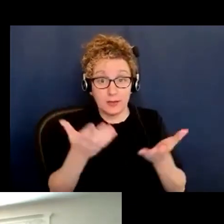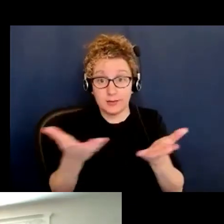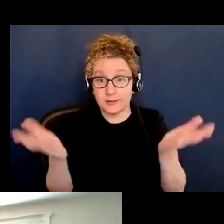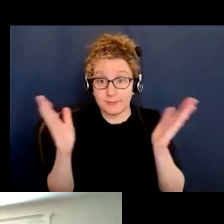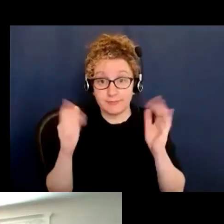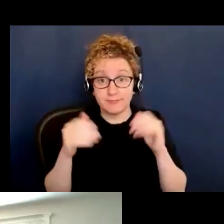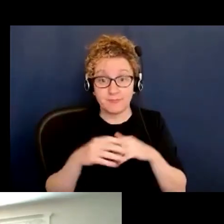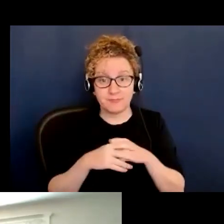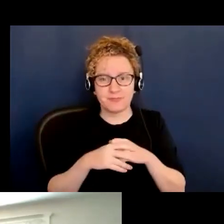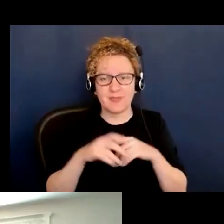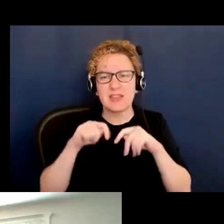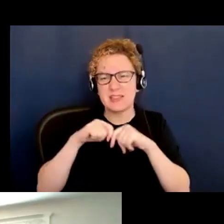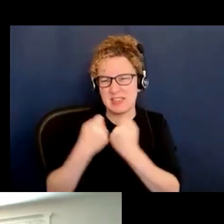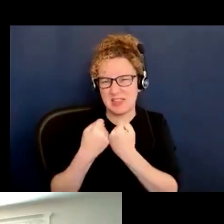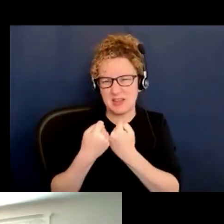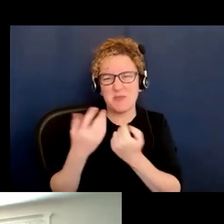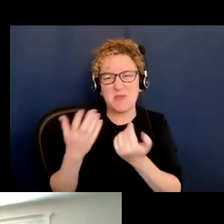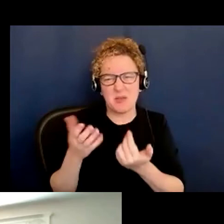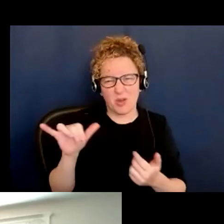some.